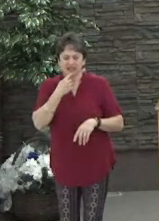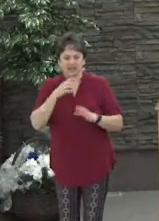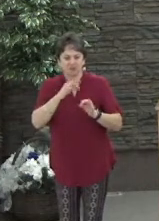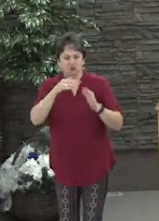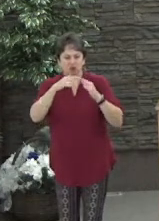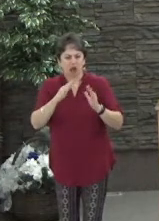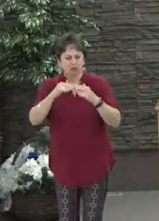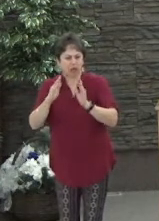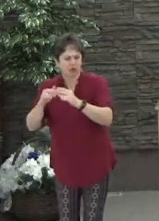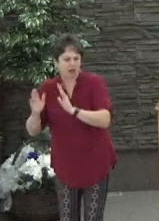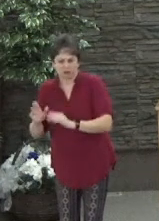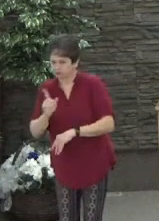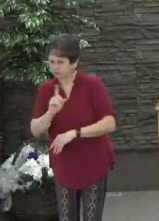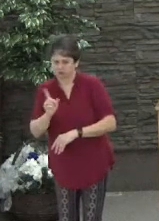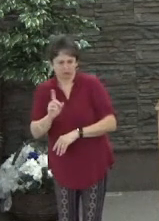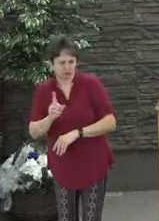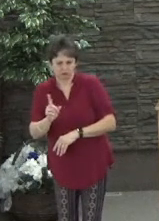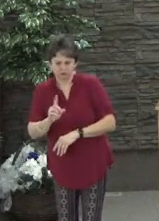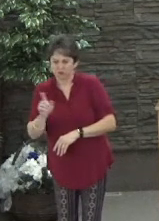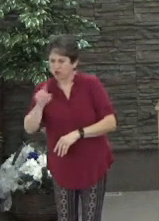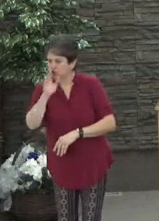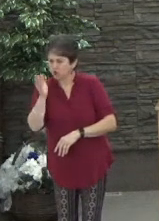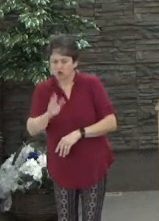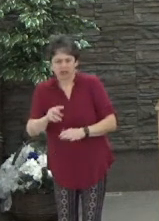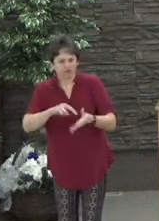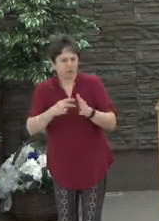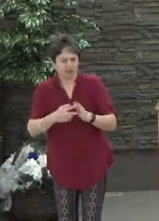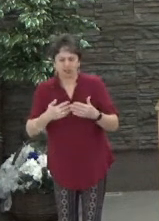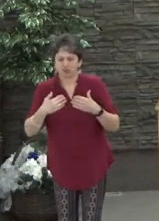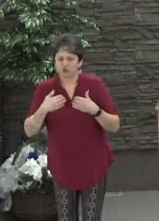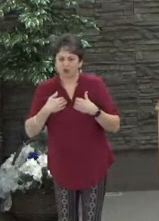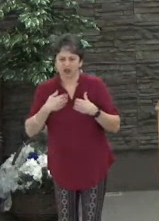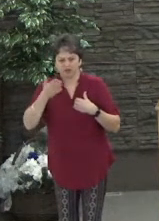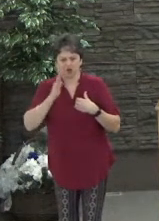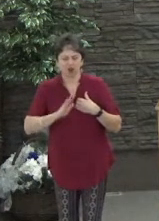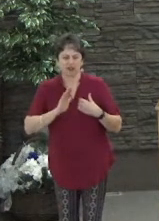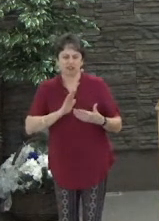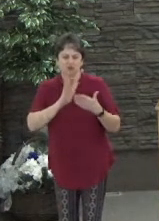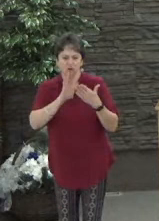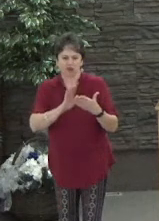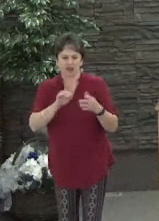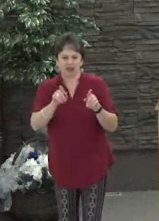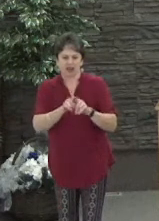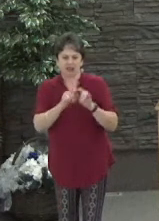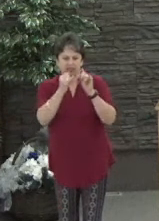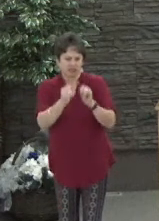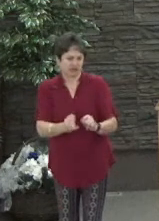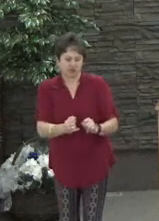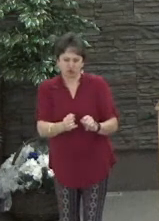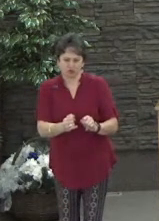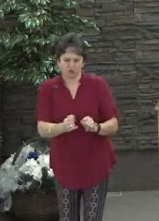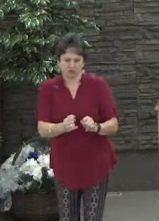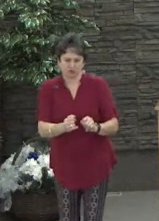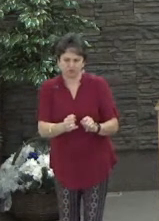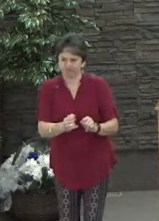houses. You were never meant to host God's presence as an individual.